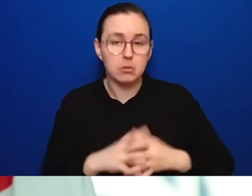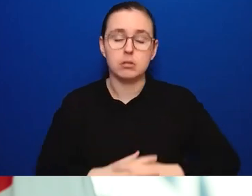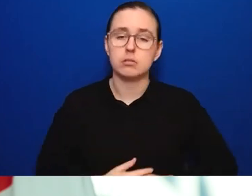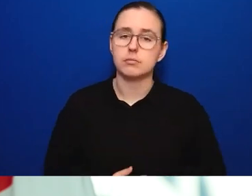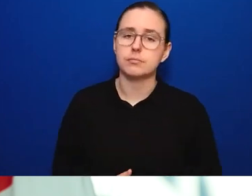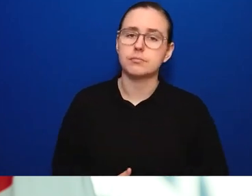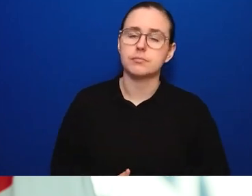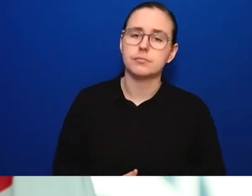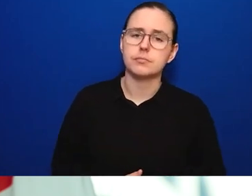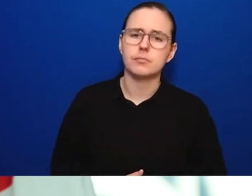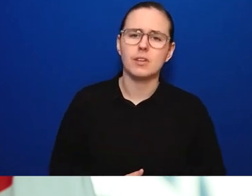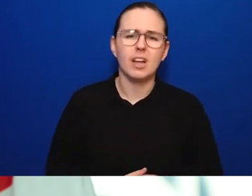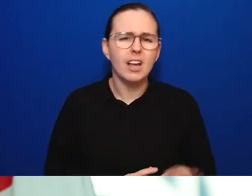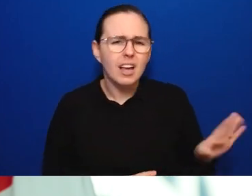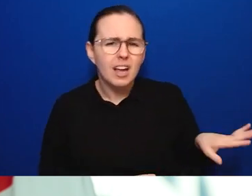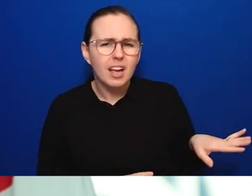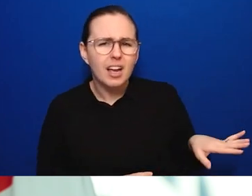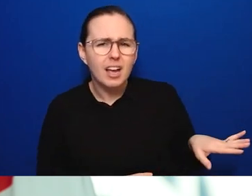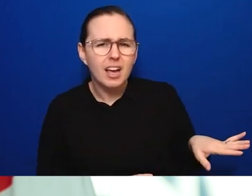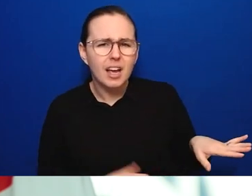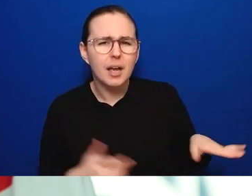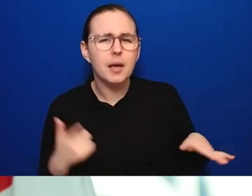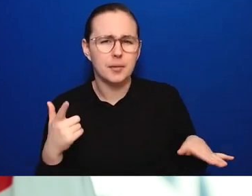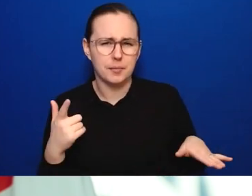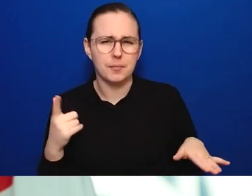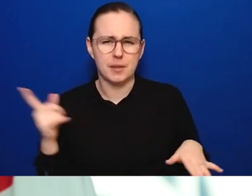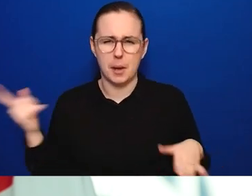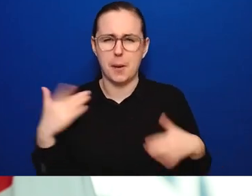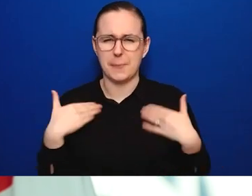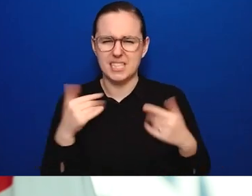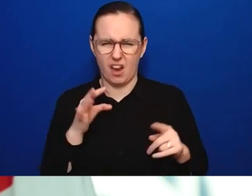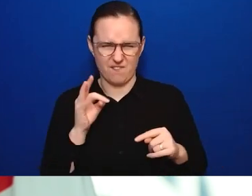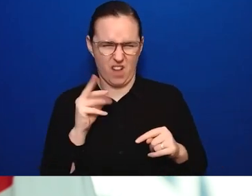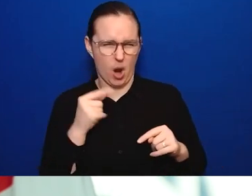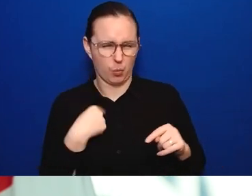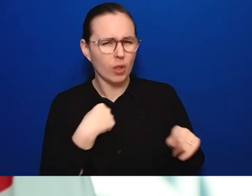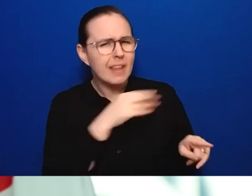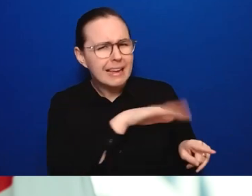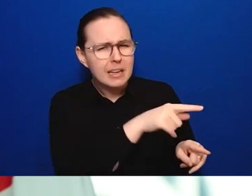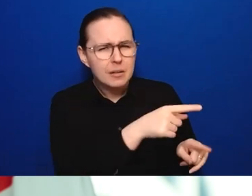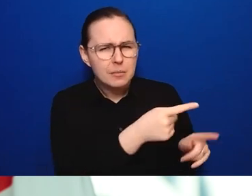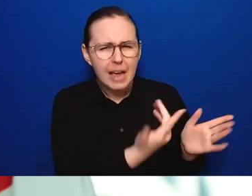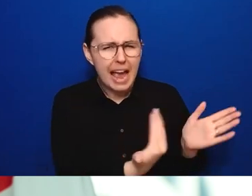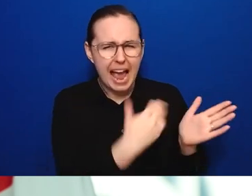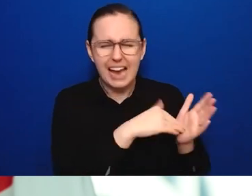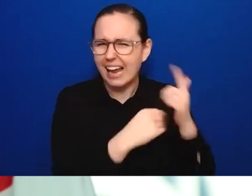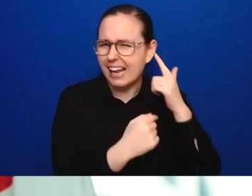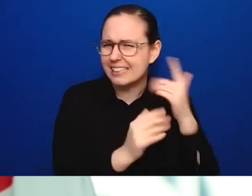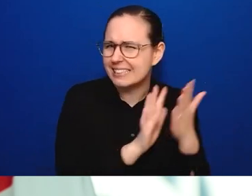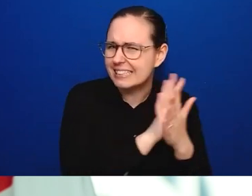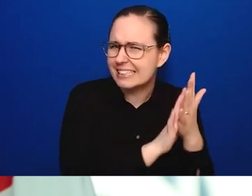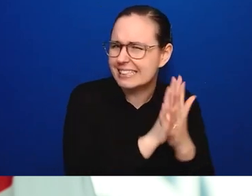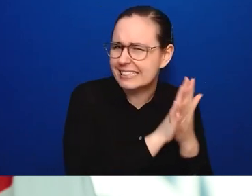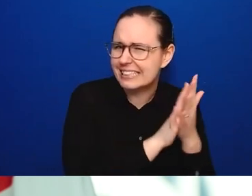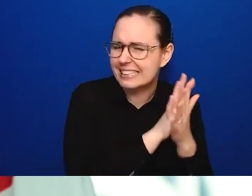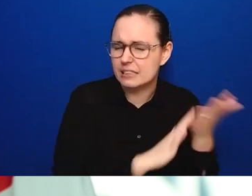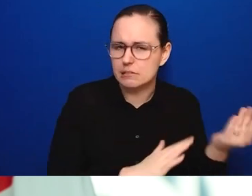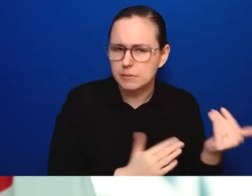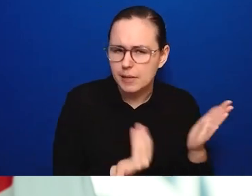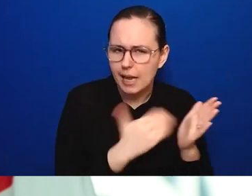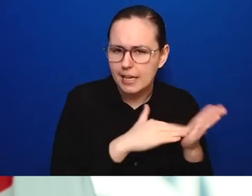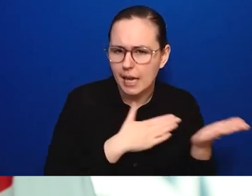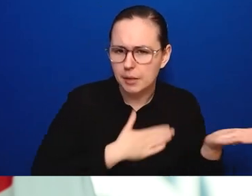Okay, could you repeat that question? It came in very, very quietly. I caught a bit about Amber Alert, but not much